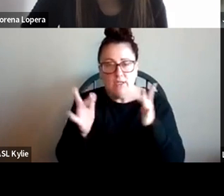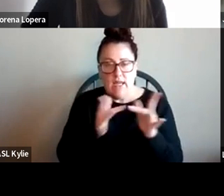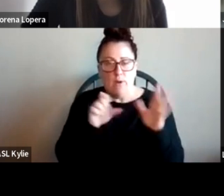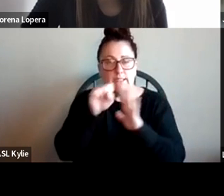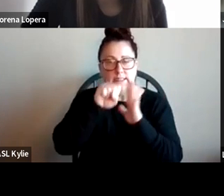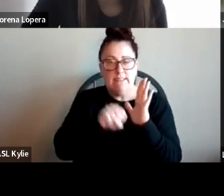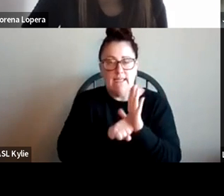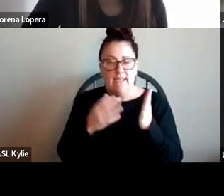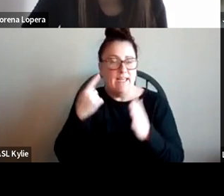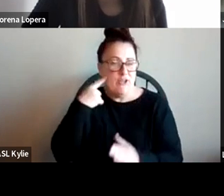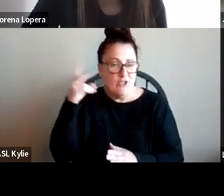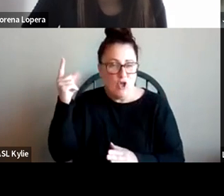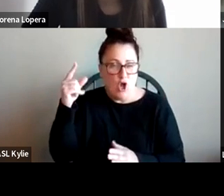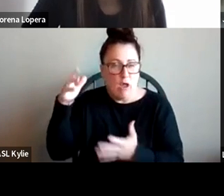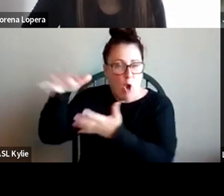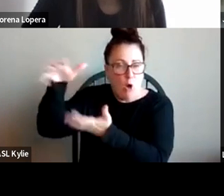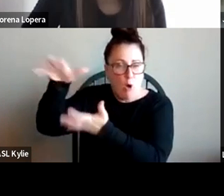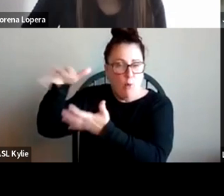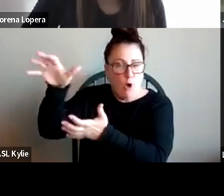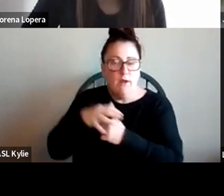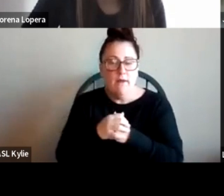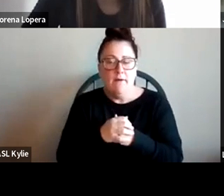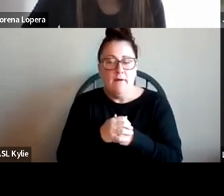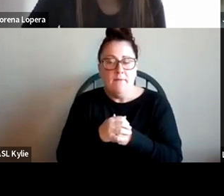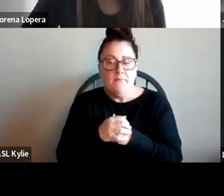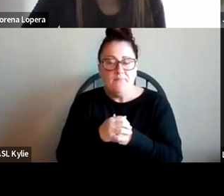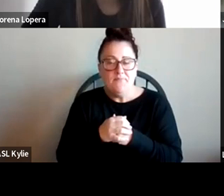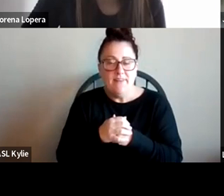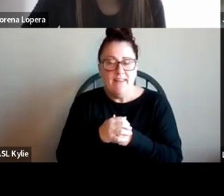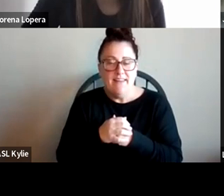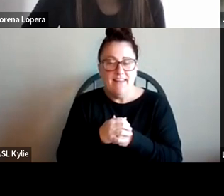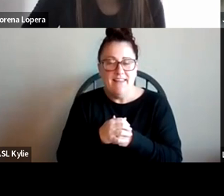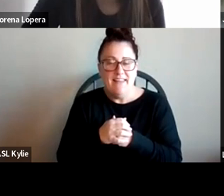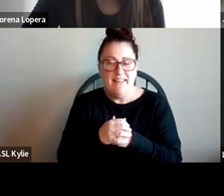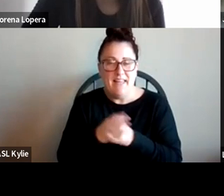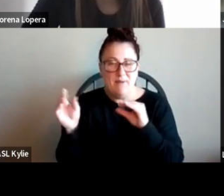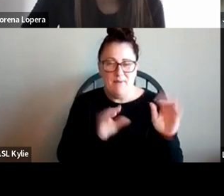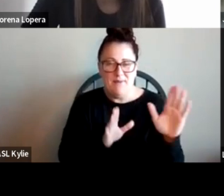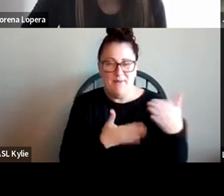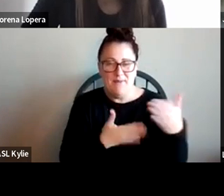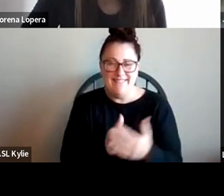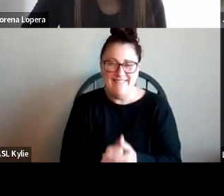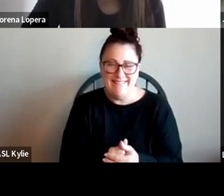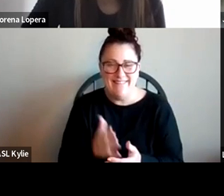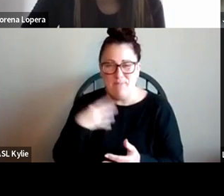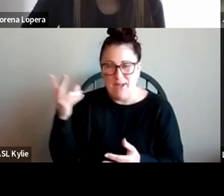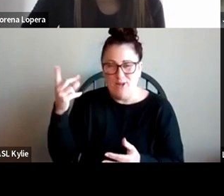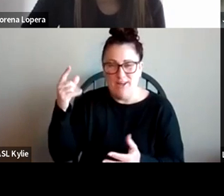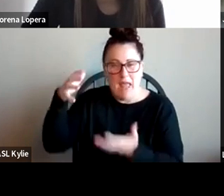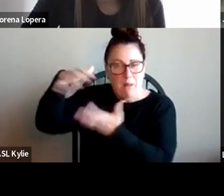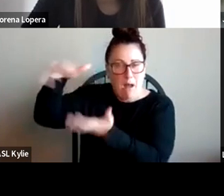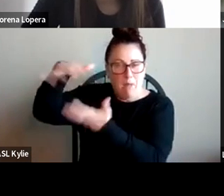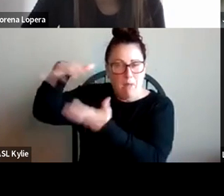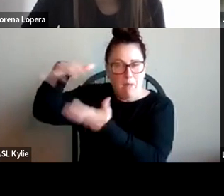statewide federation of community improvement organizations. I'm gonna move to a different room away from my dog who's